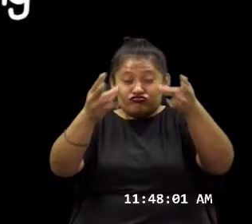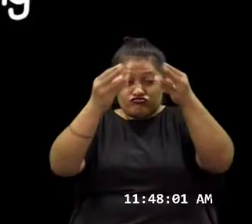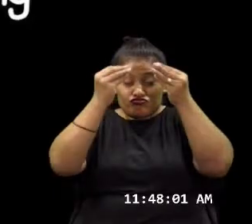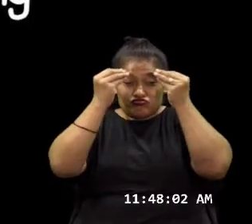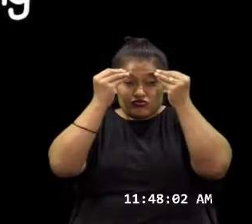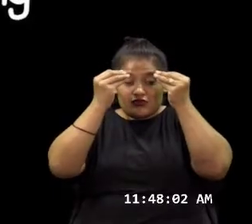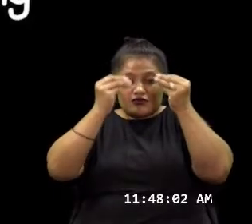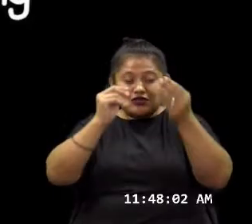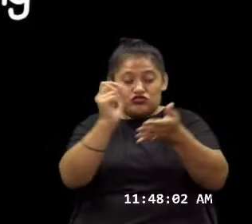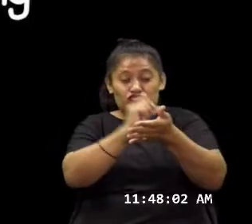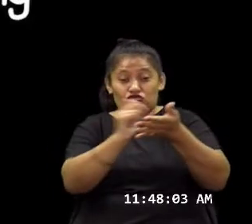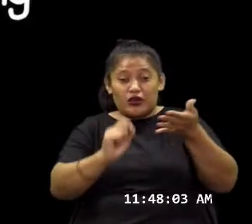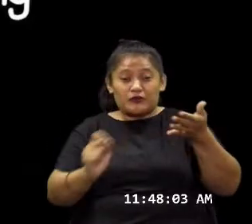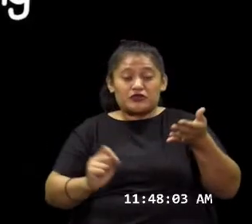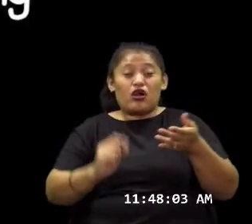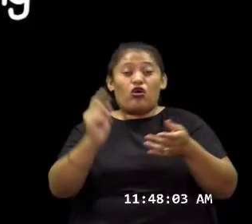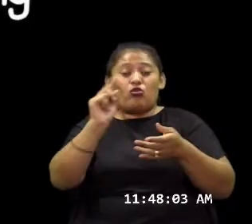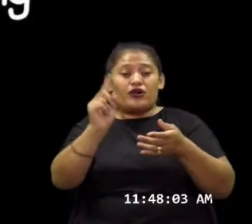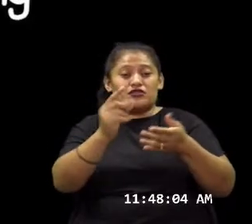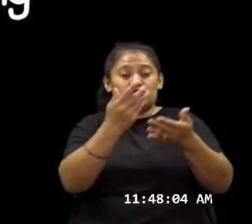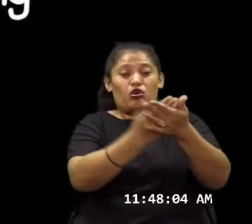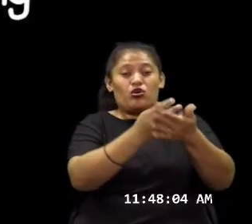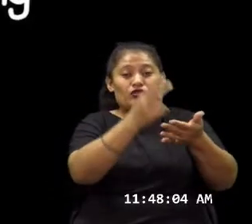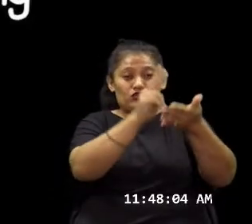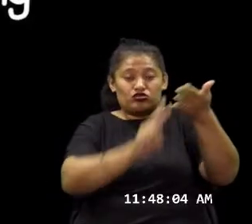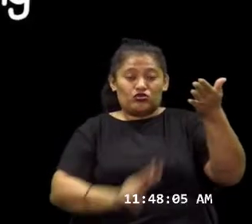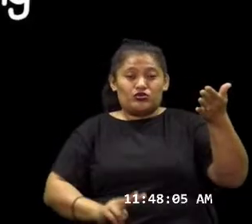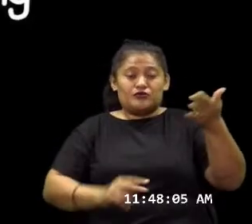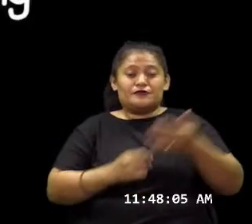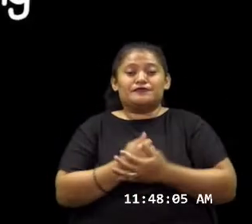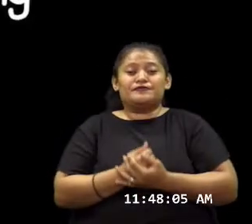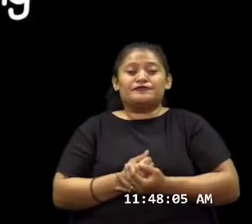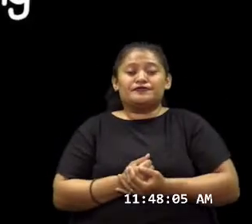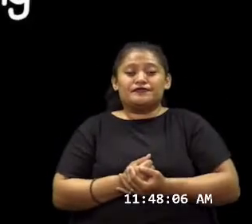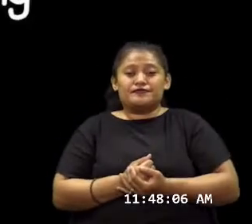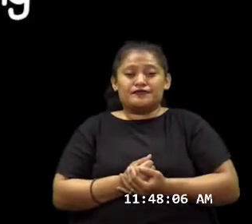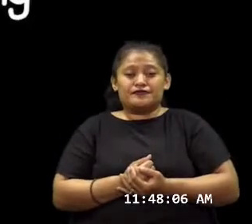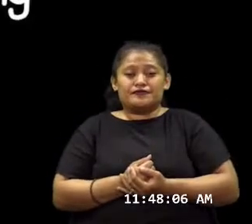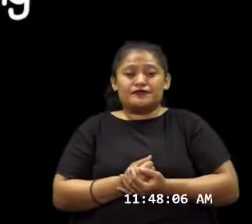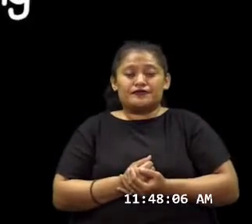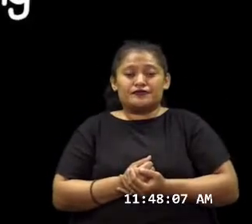it describes the setting of the story.